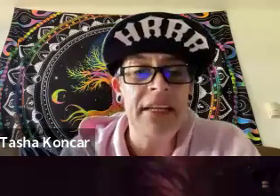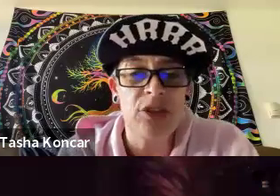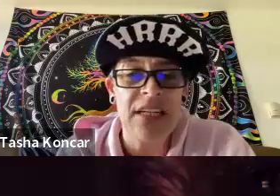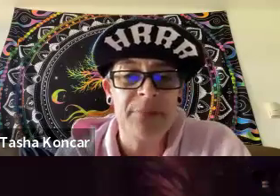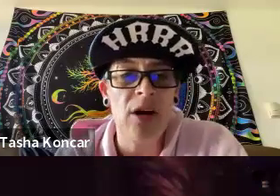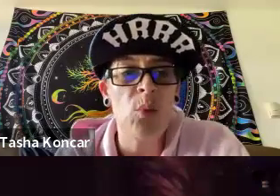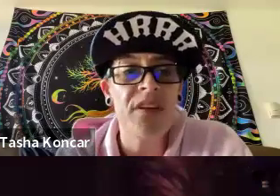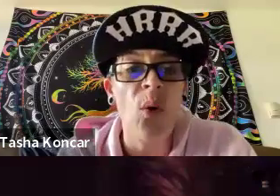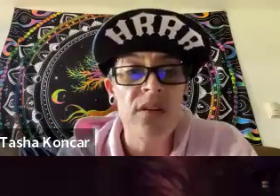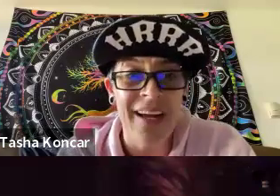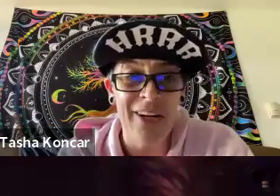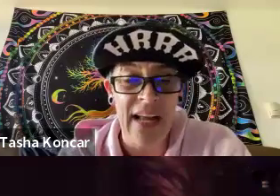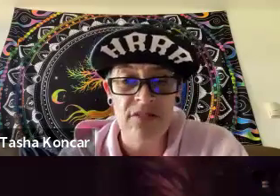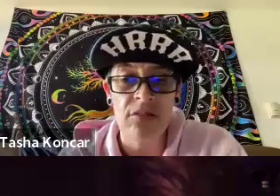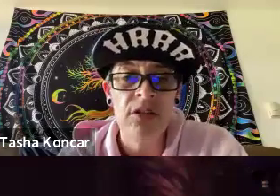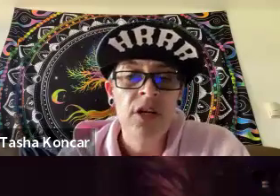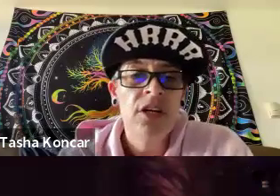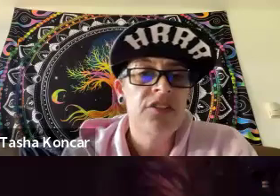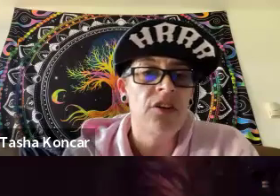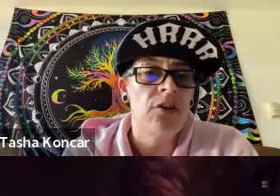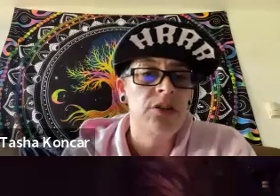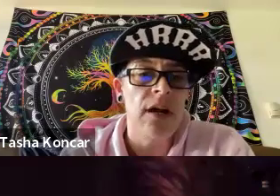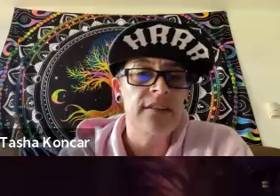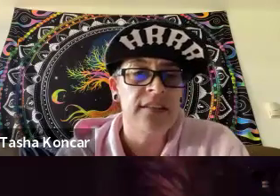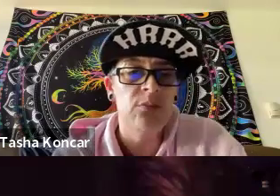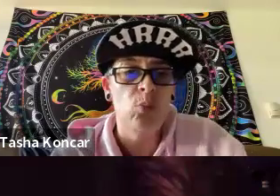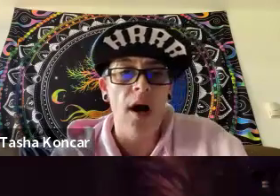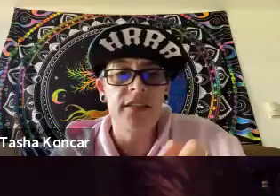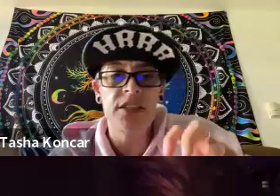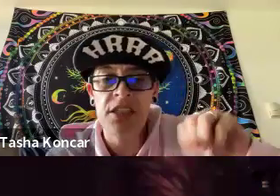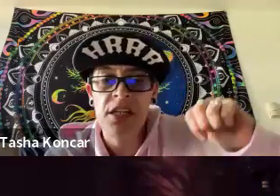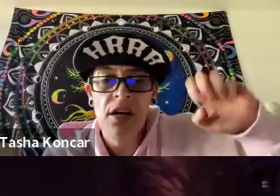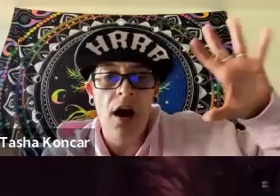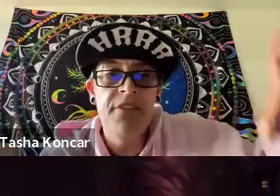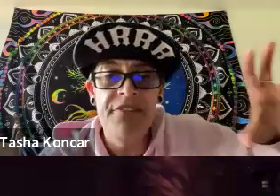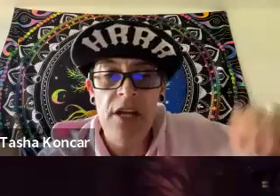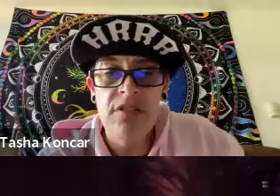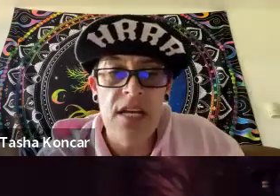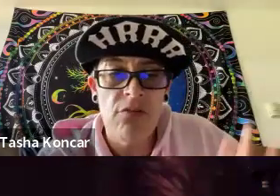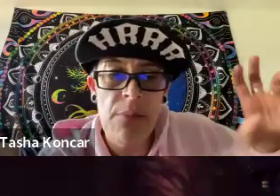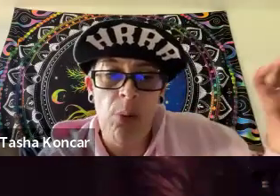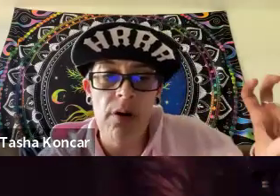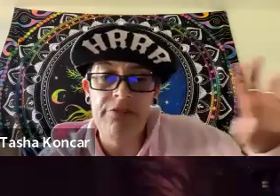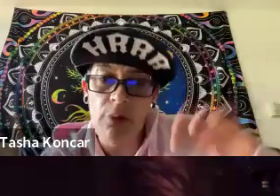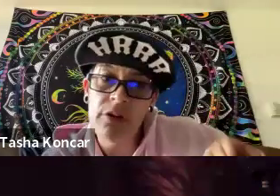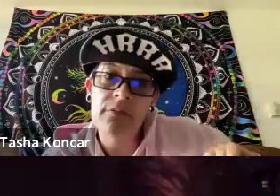keep things transparent with the whole entire council. So you guys can watch the videos